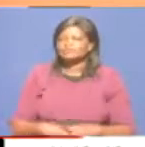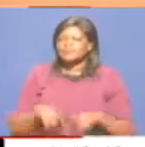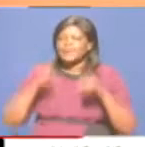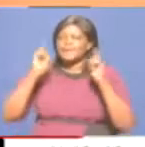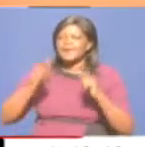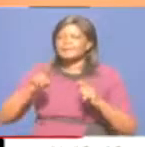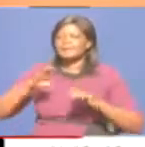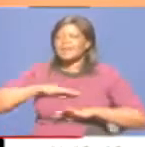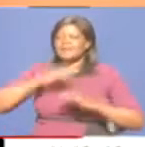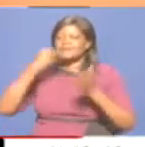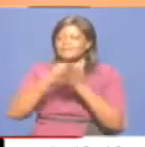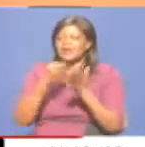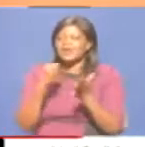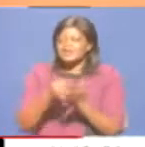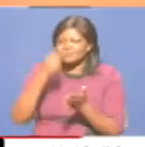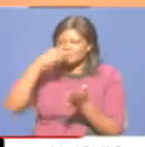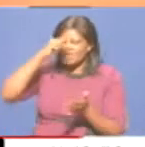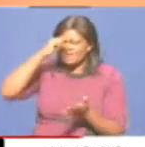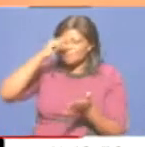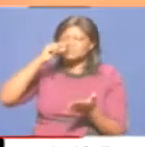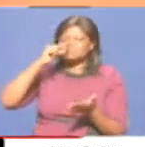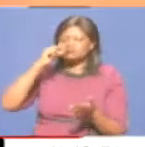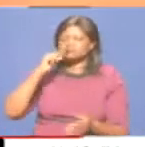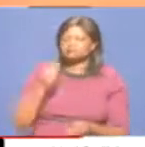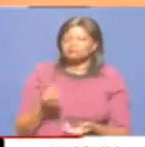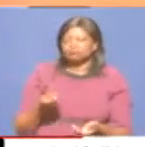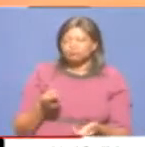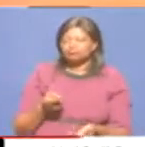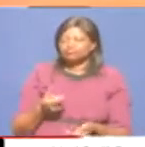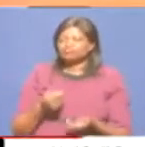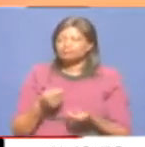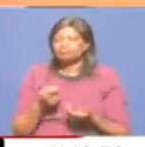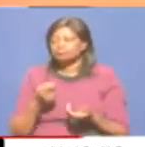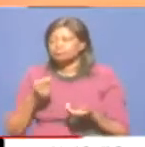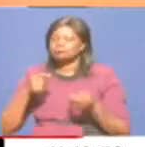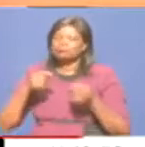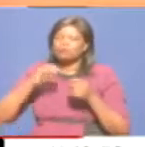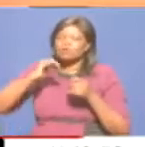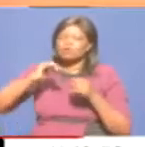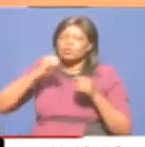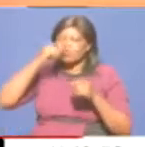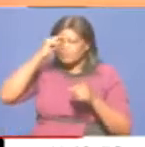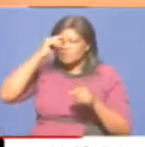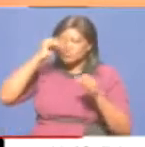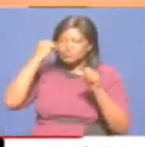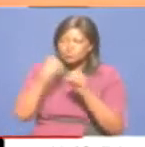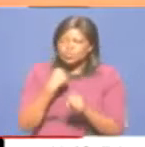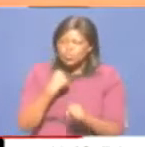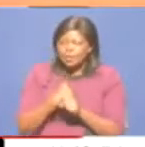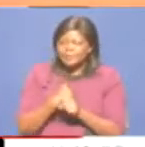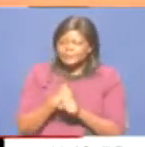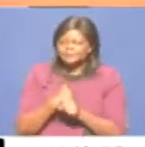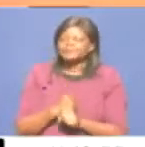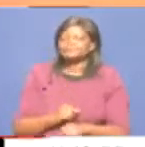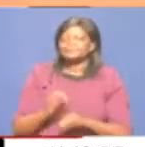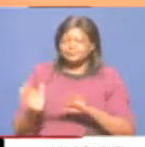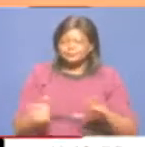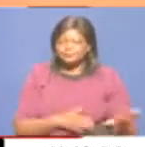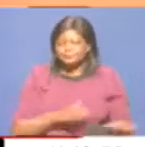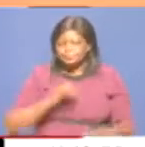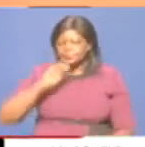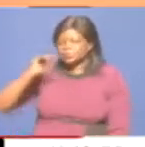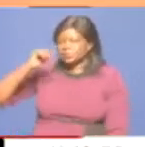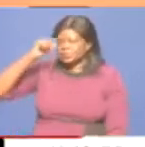money for the government, county governments, to function. Now, today, the county governments